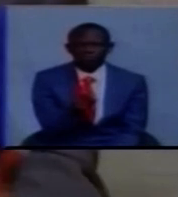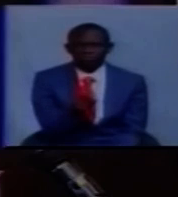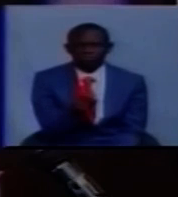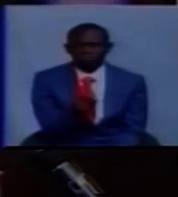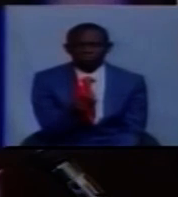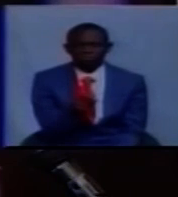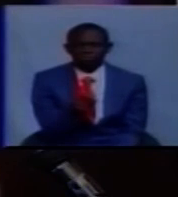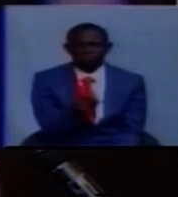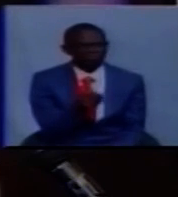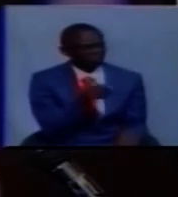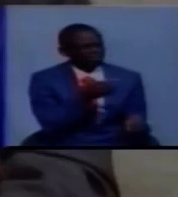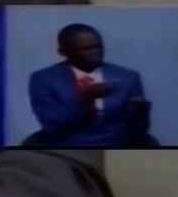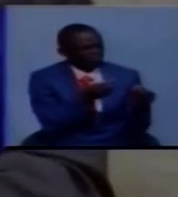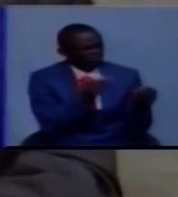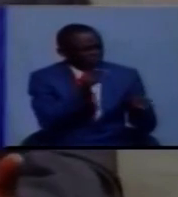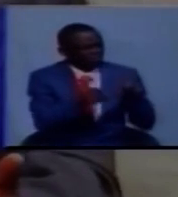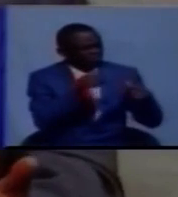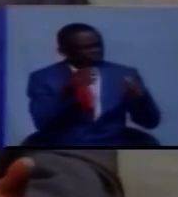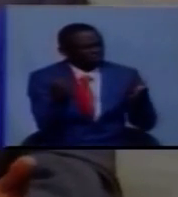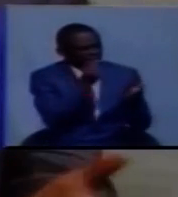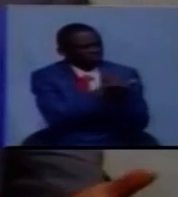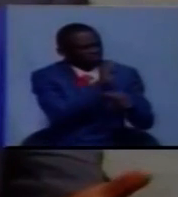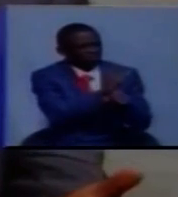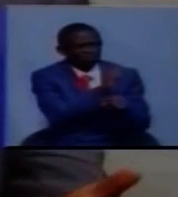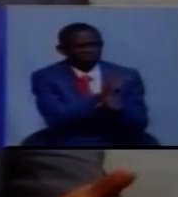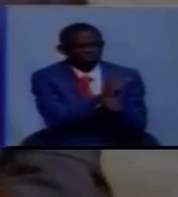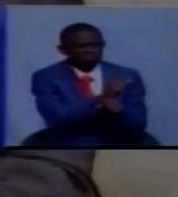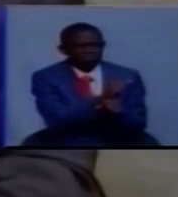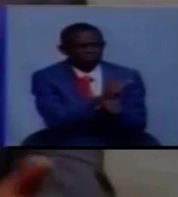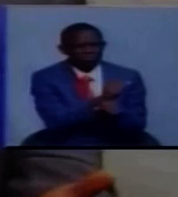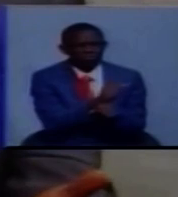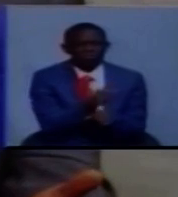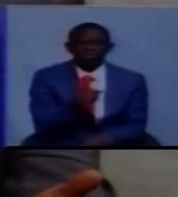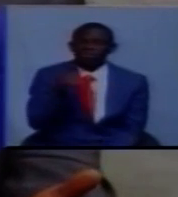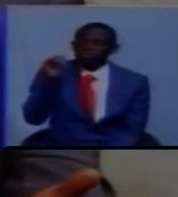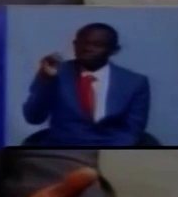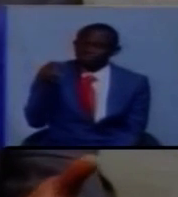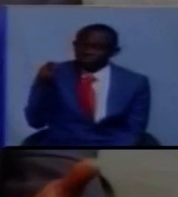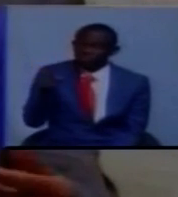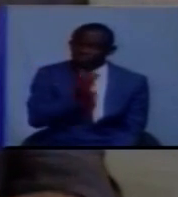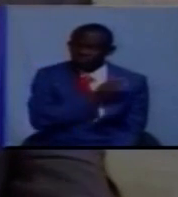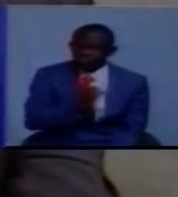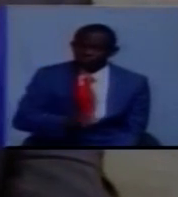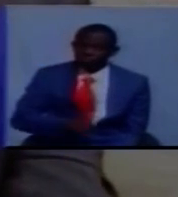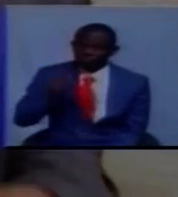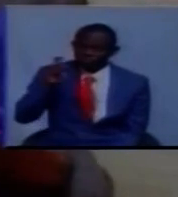Because you only employ people. Unless if you are going into mechanization, yes. But you need to have the resources also to go into mechanization. You